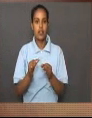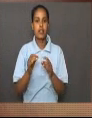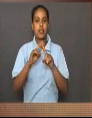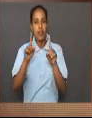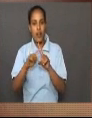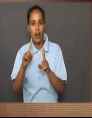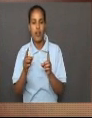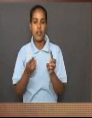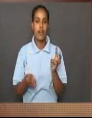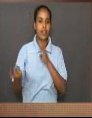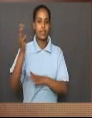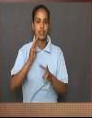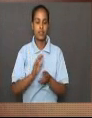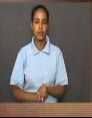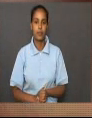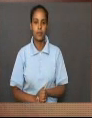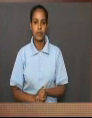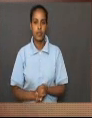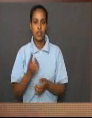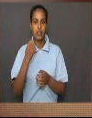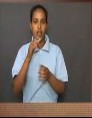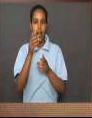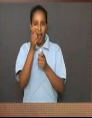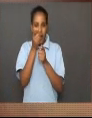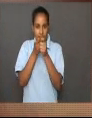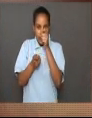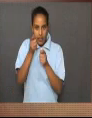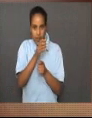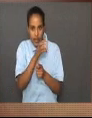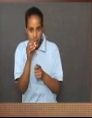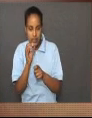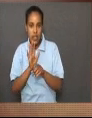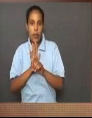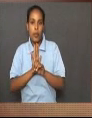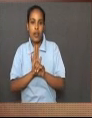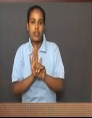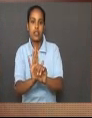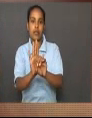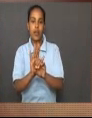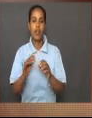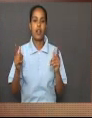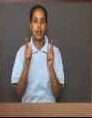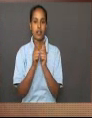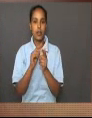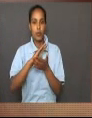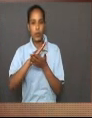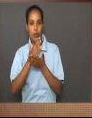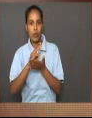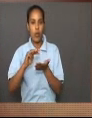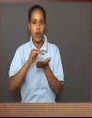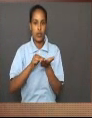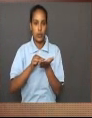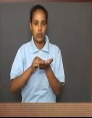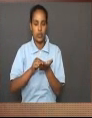several factors. The attractive and repulsive interaction between